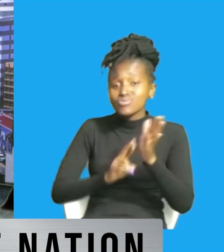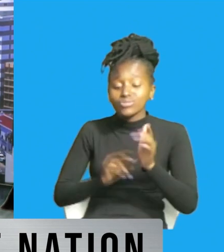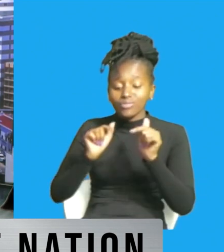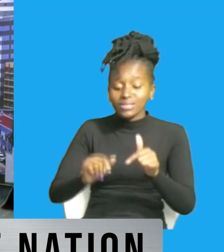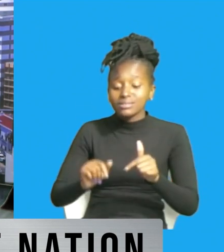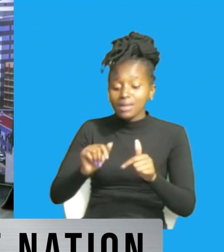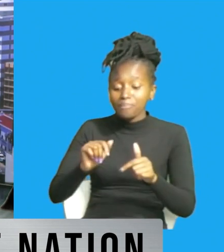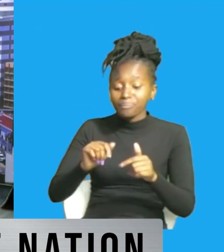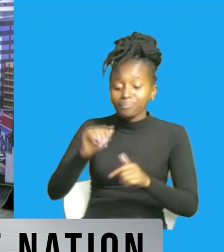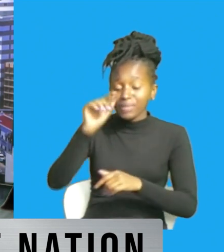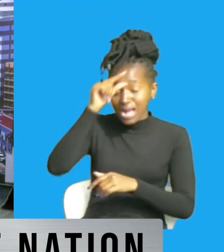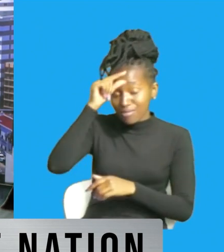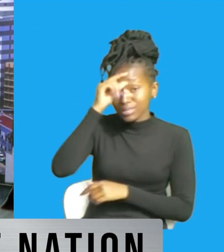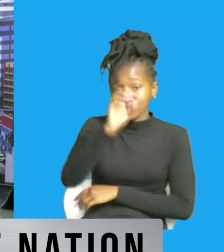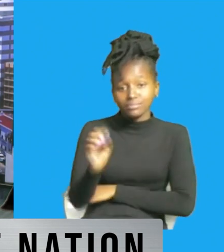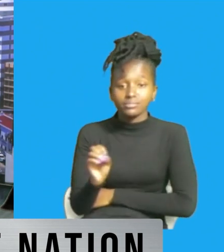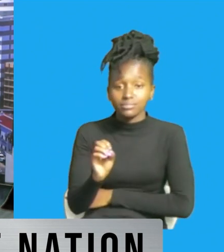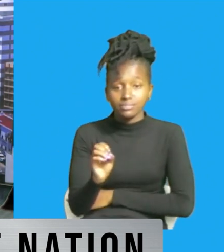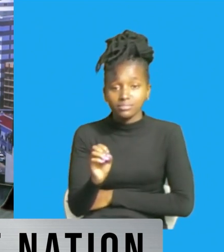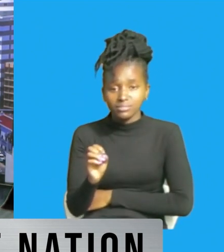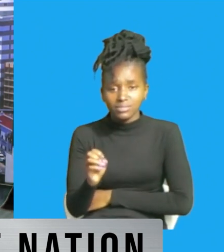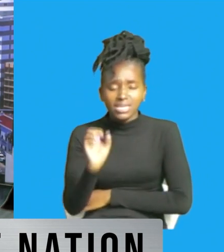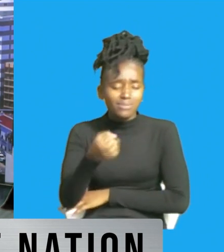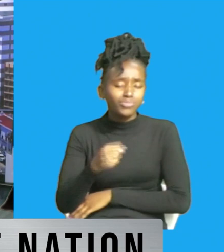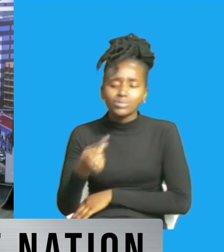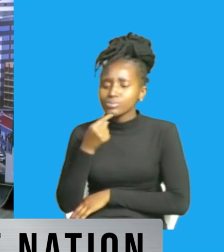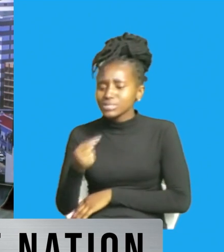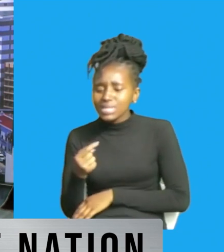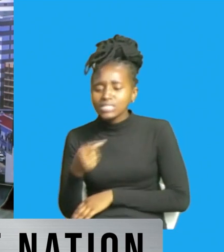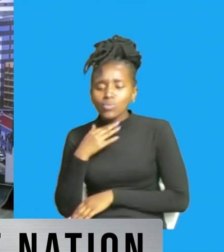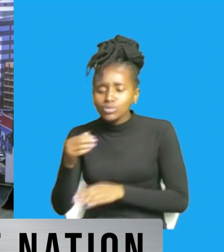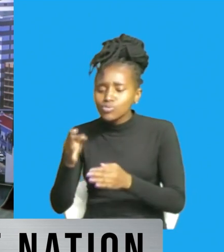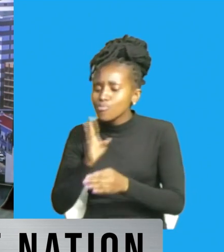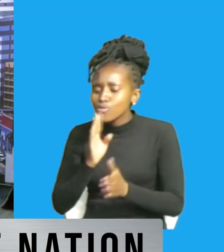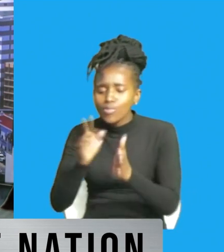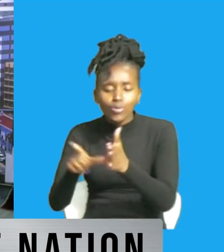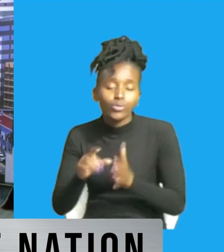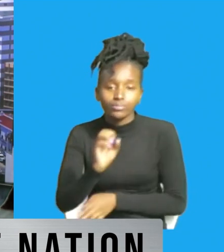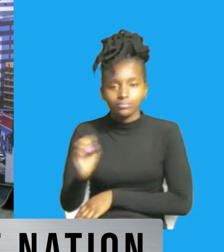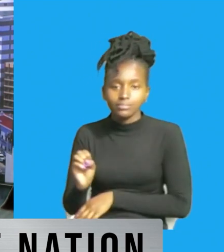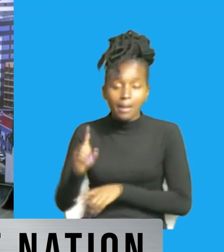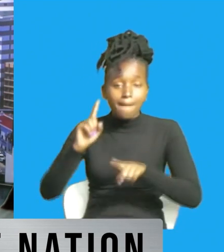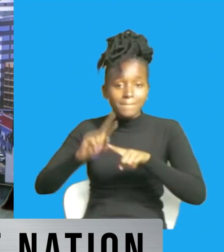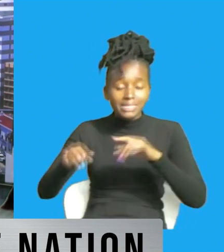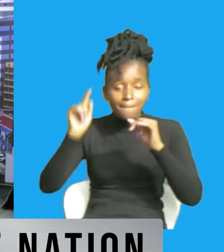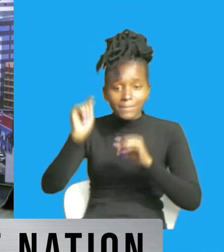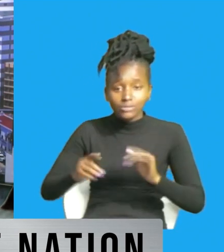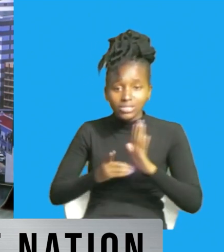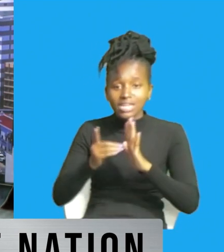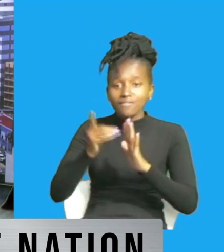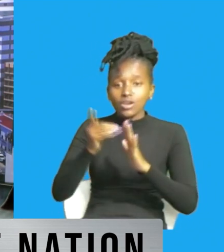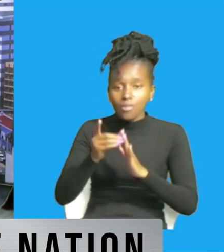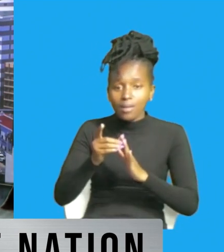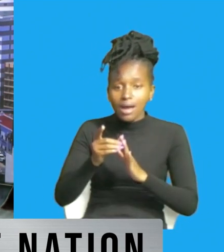say that you're not going to take debt. No, you must say that we are developing a process whereby we are going to